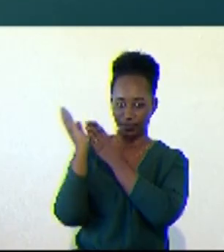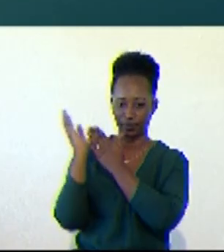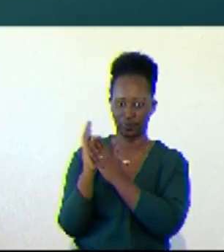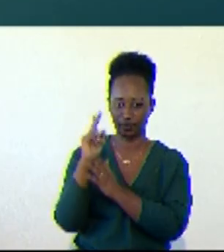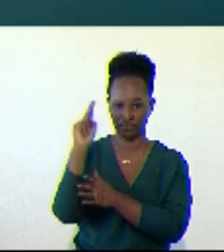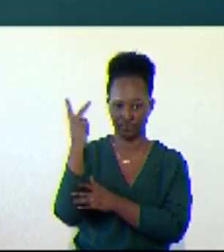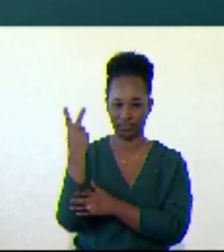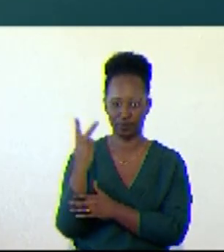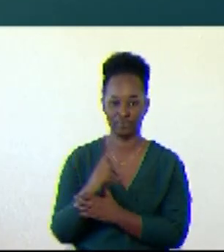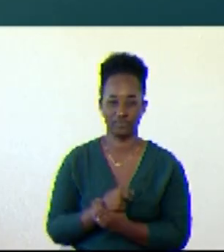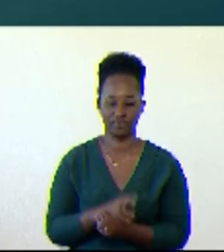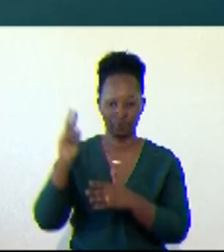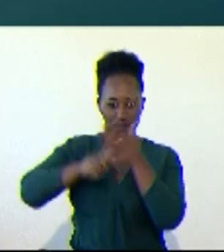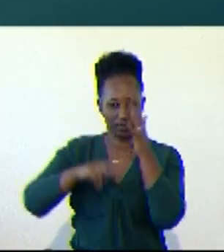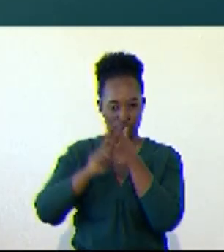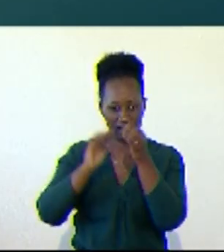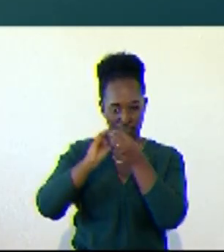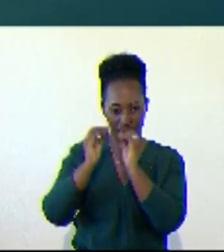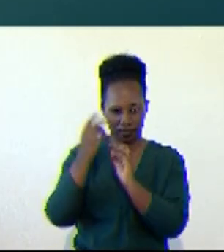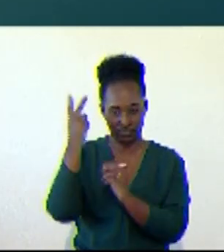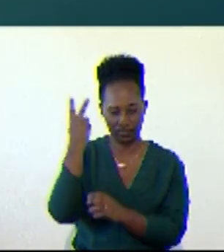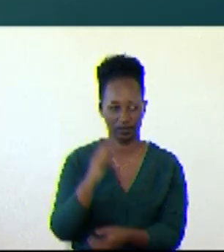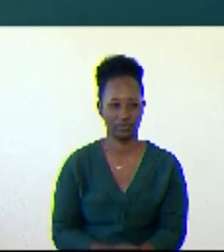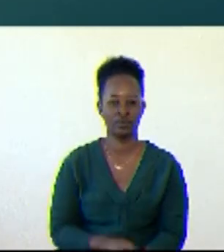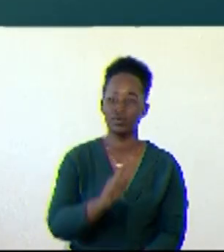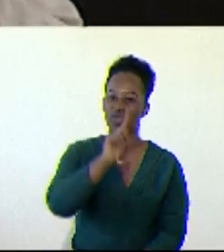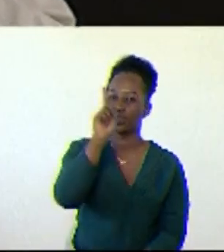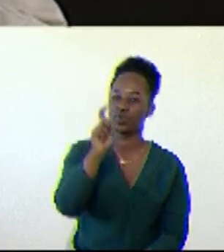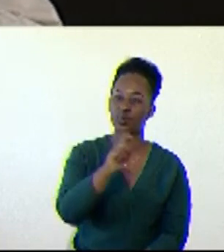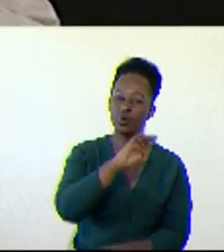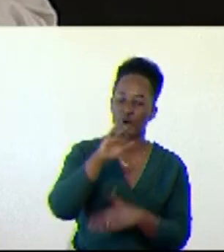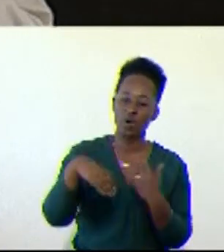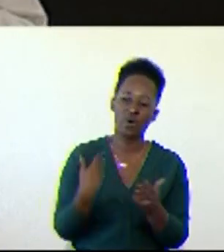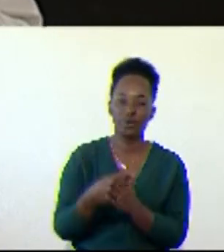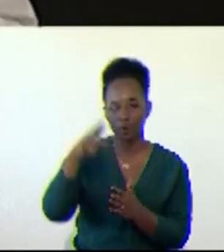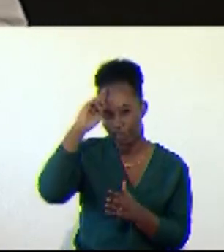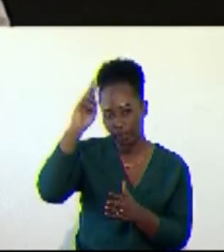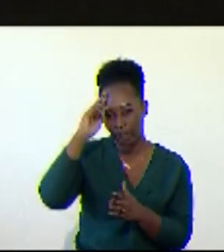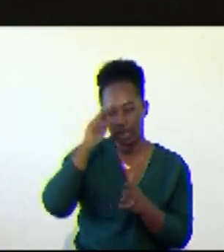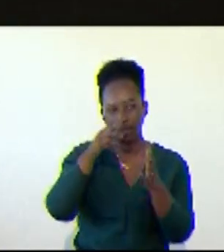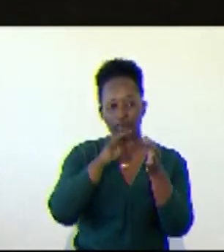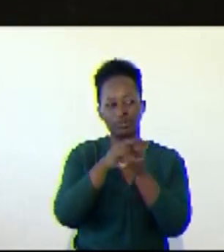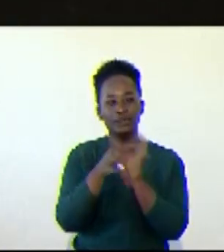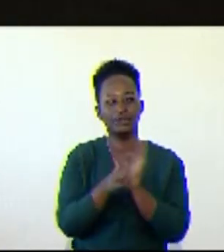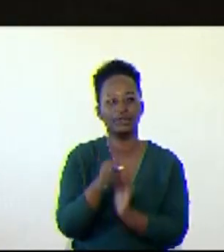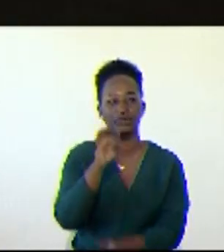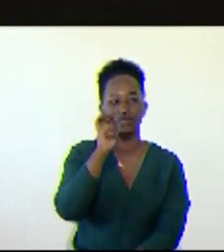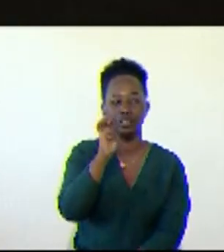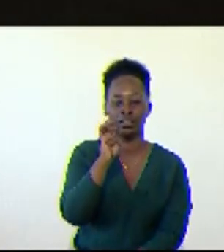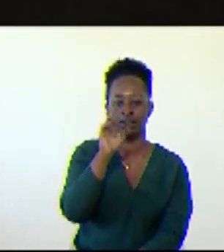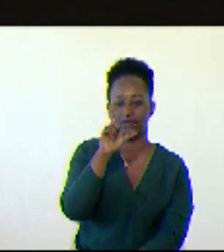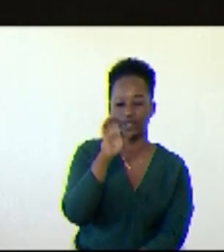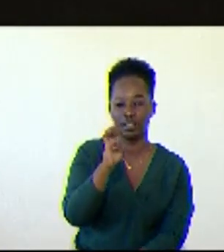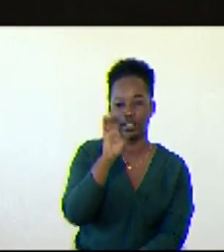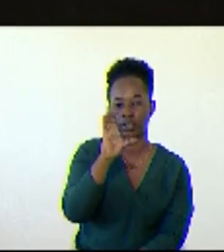addition reactions. Do we all remember the meaning of electrophilic addition